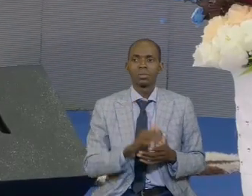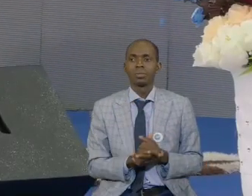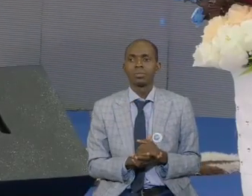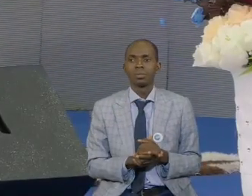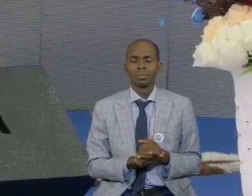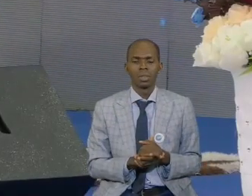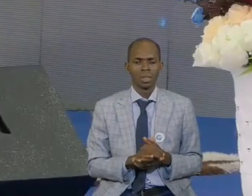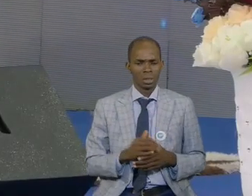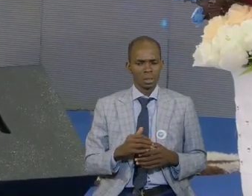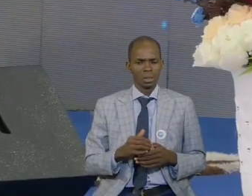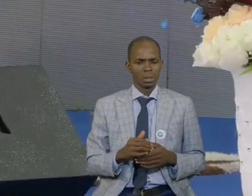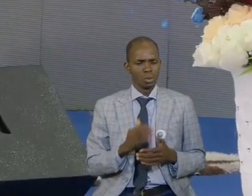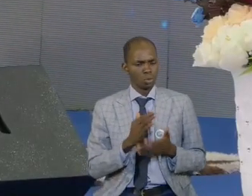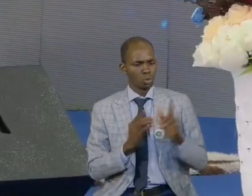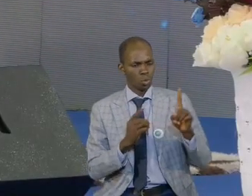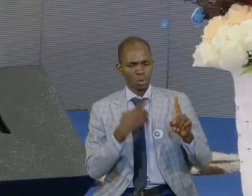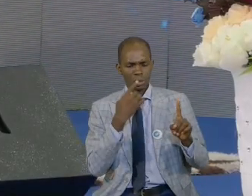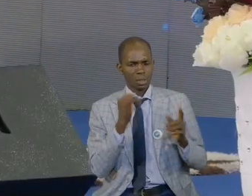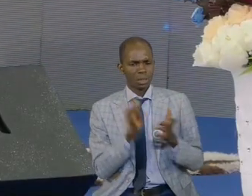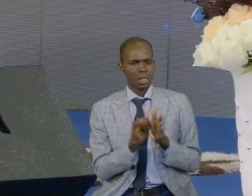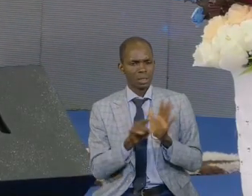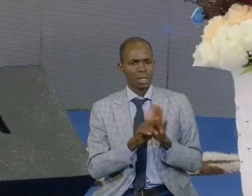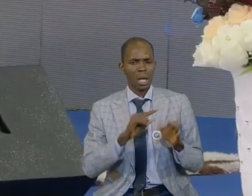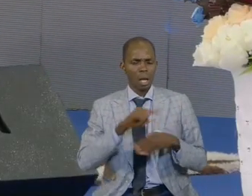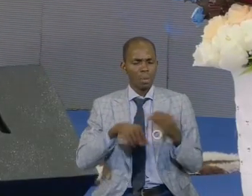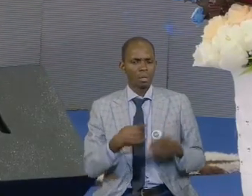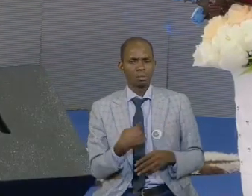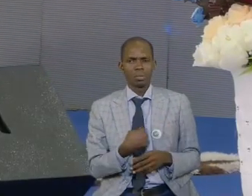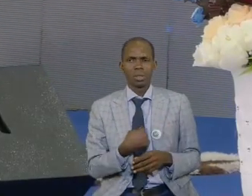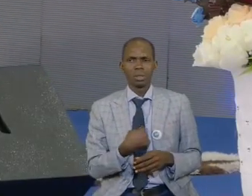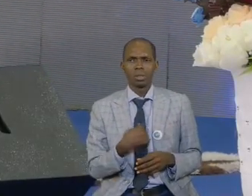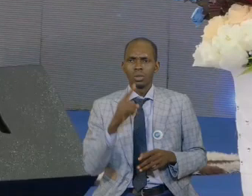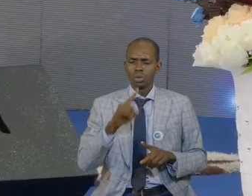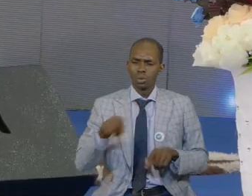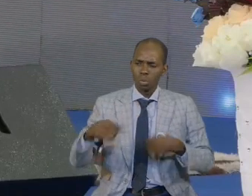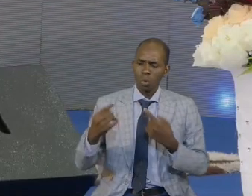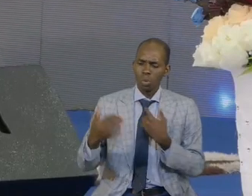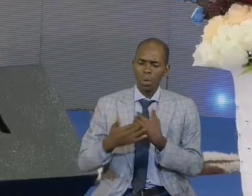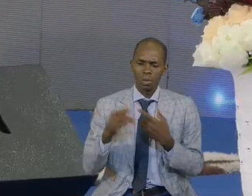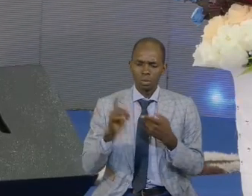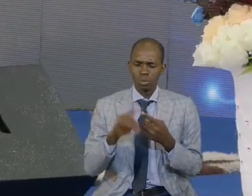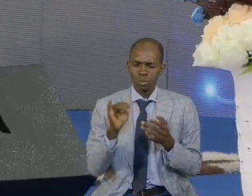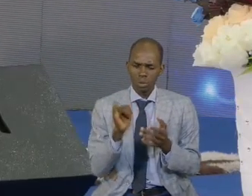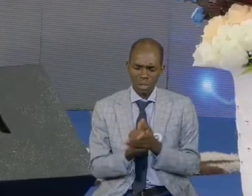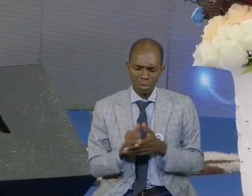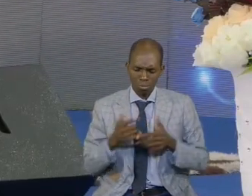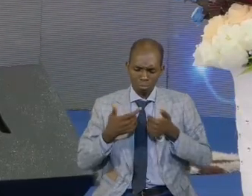Somebody said that about me. You go back to that text, you read it again.